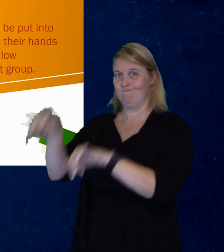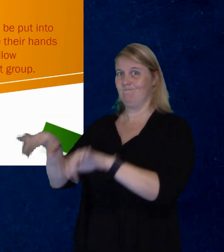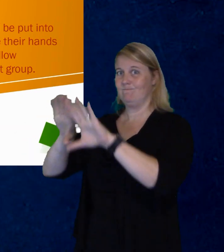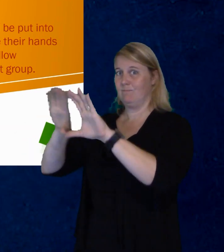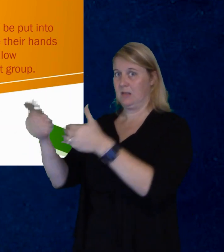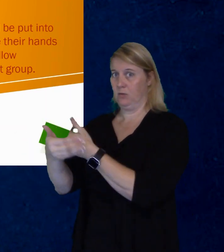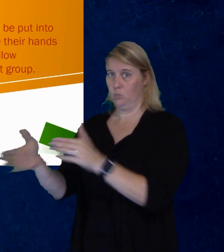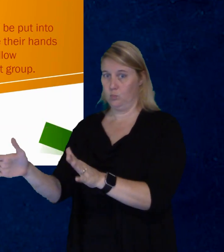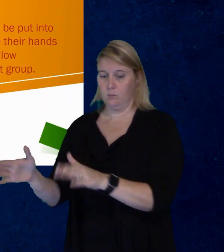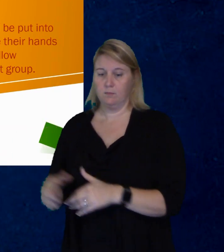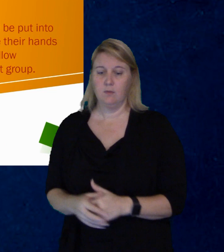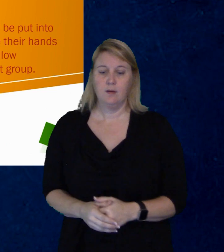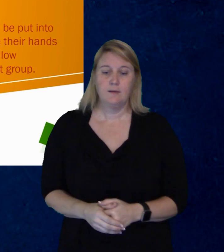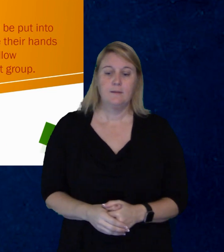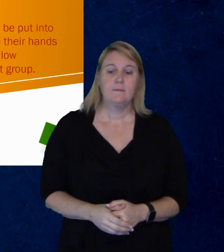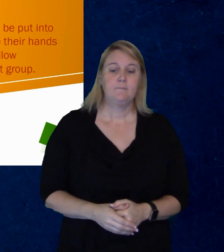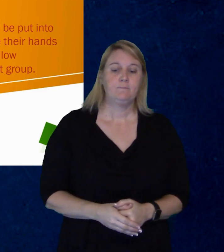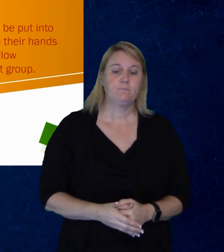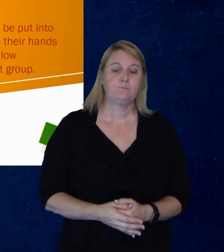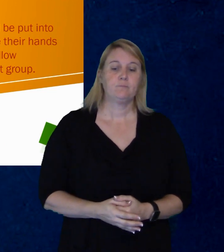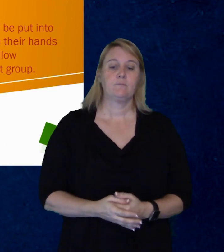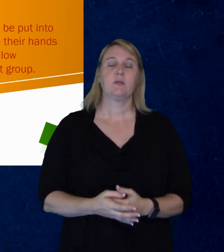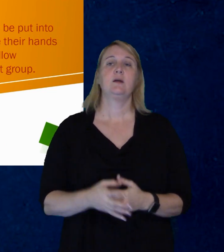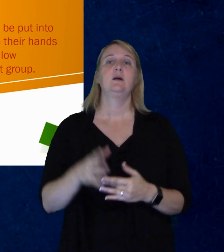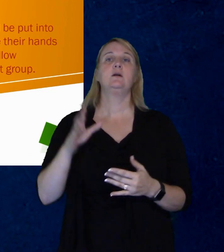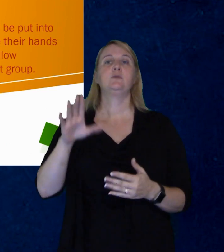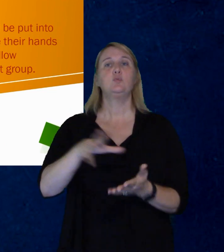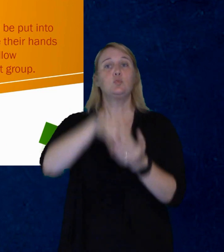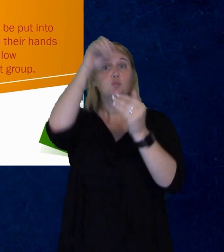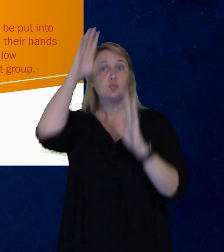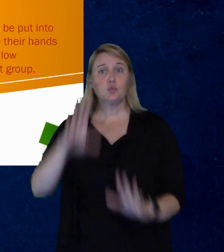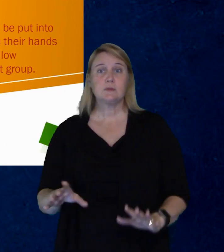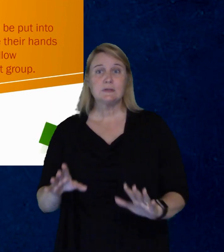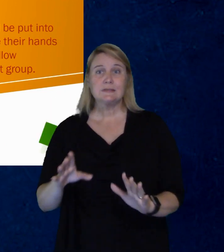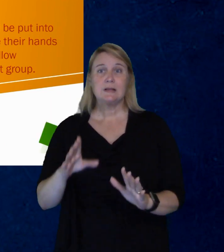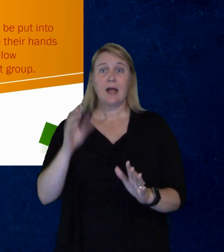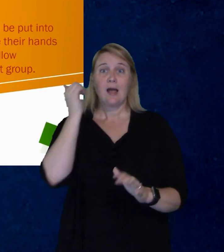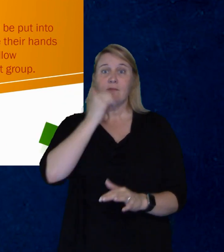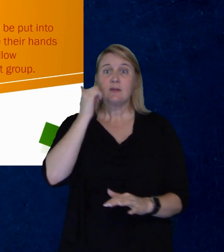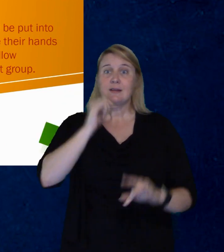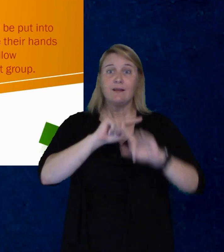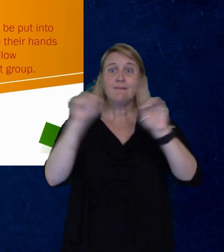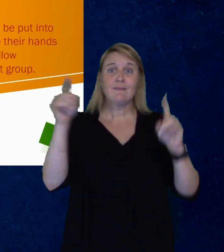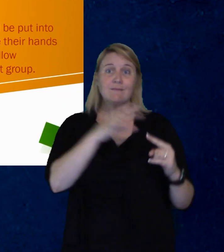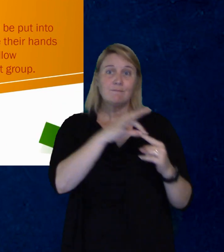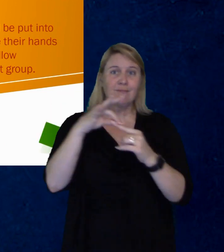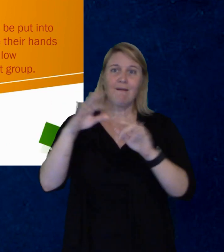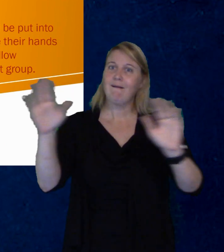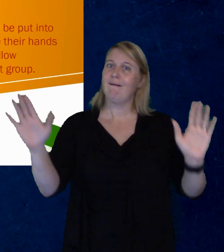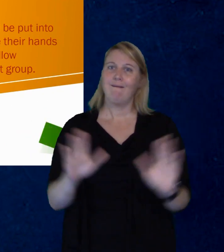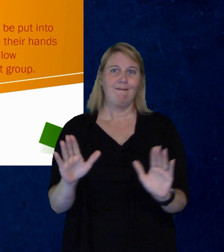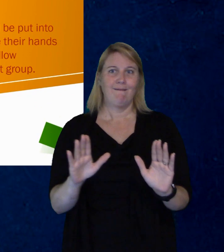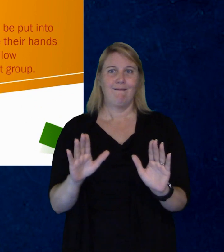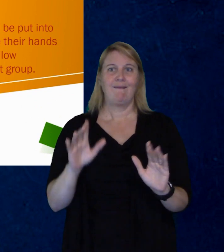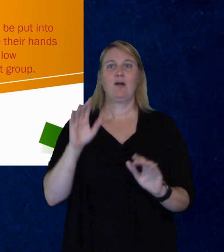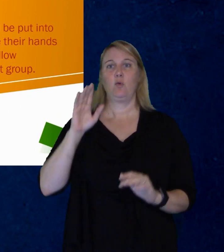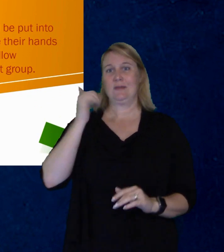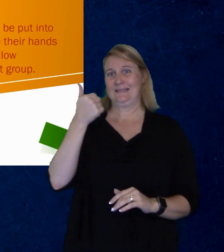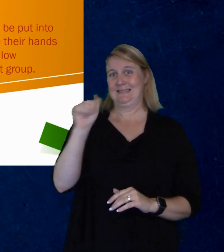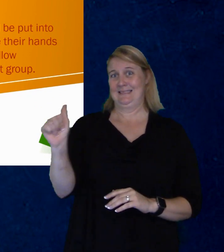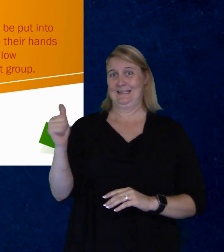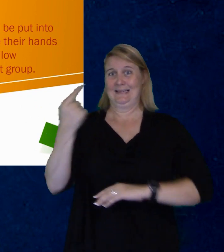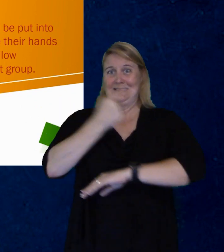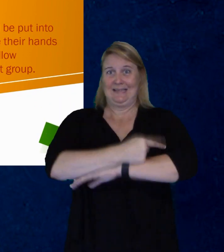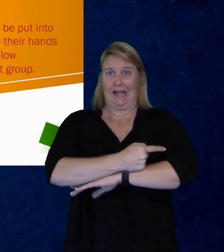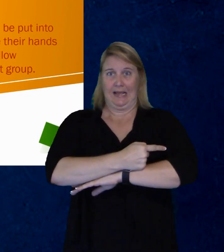Students will, instead of going to a different special every day, students will go to the same special for 10 consecutive days. So a